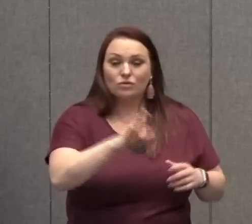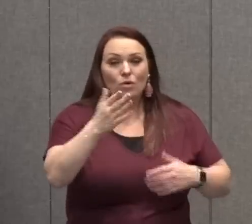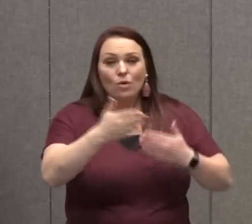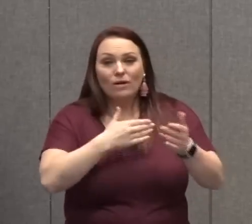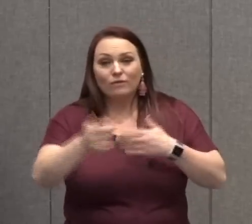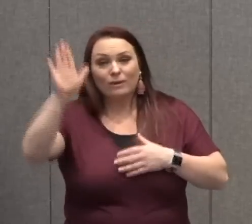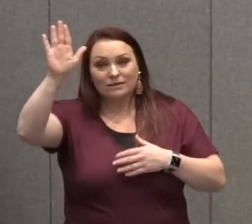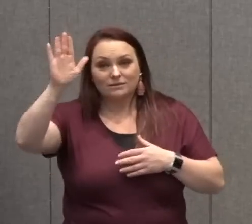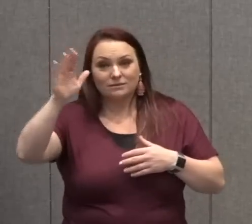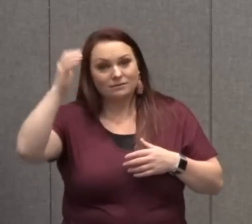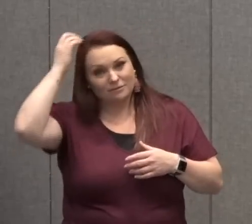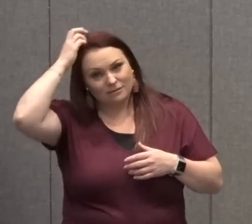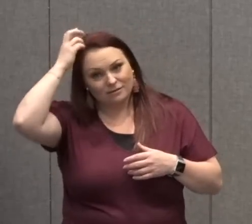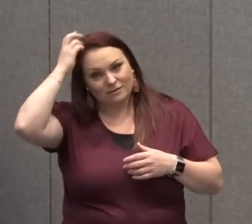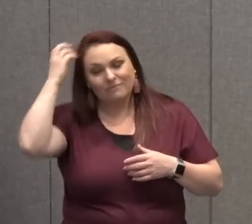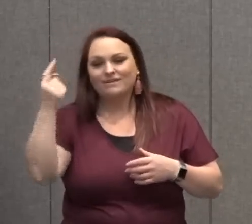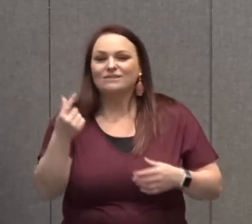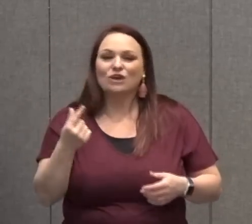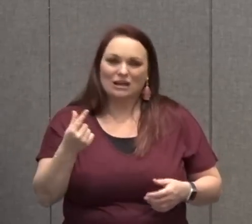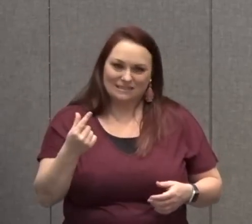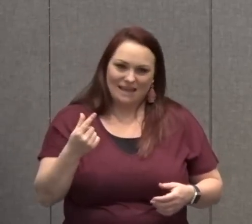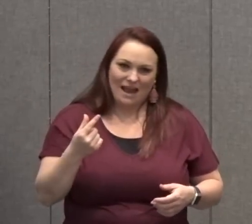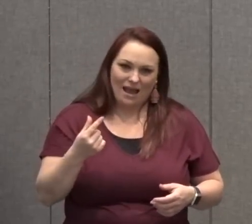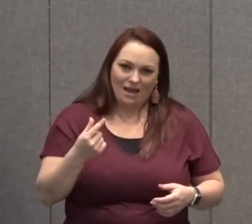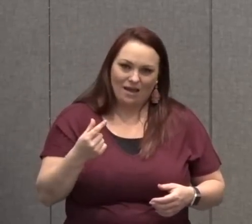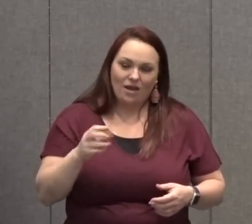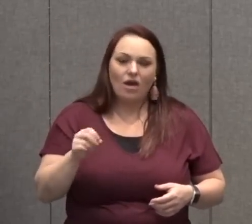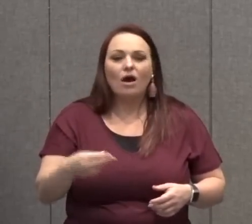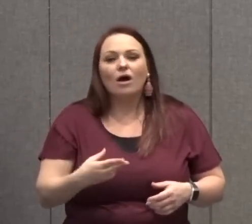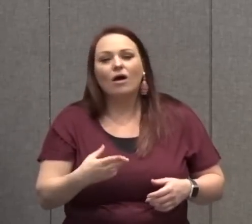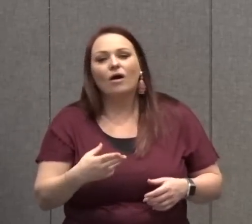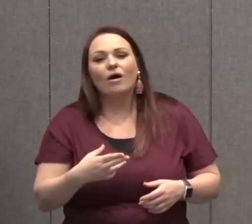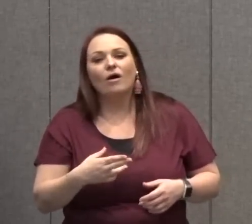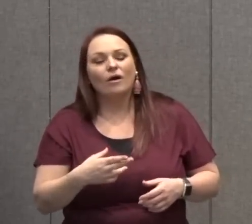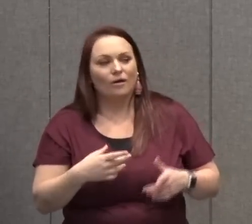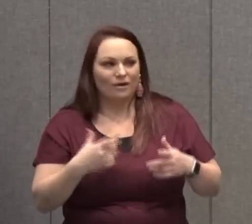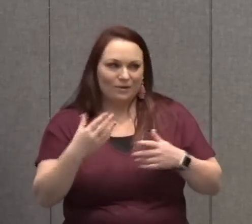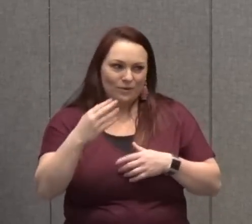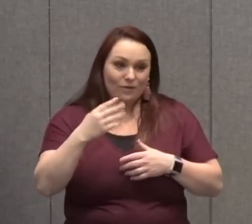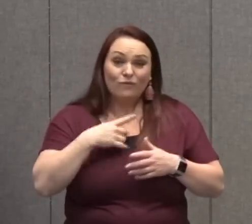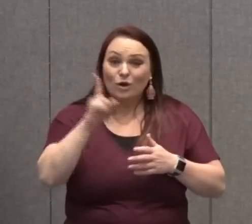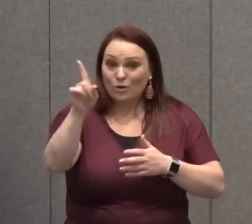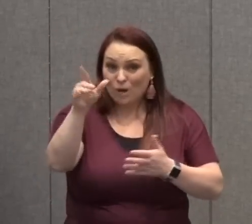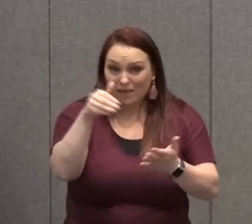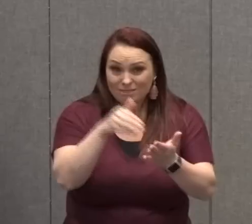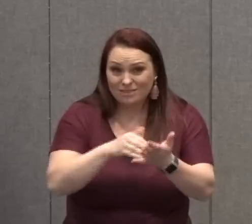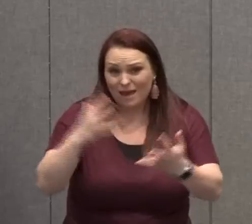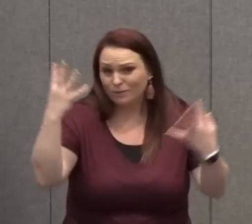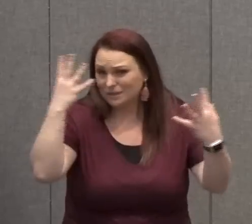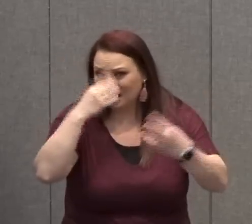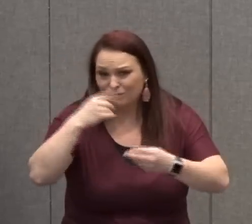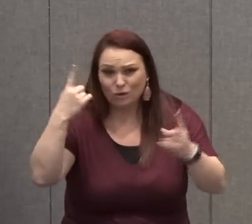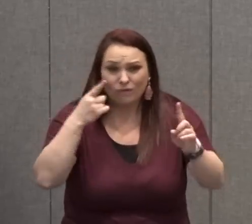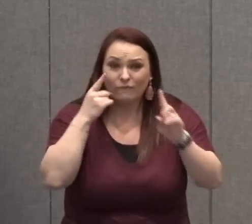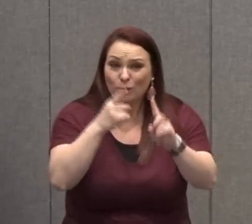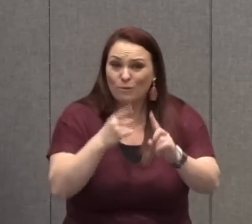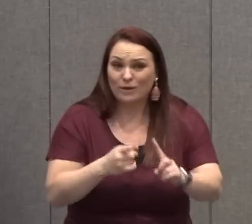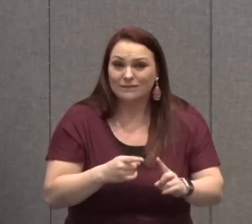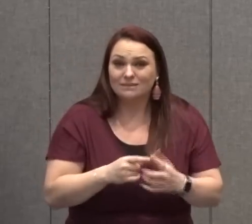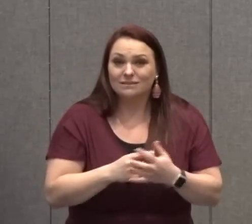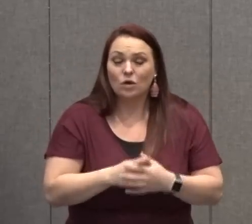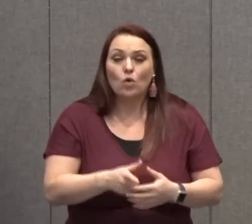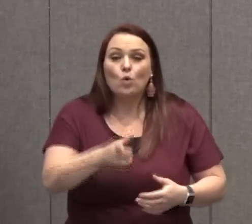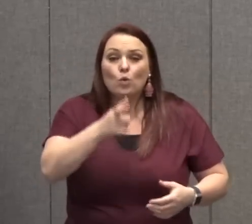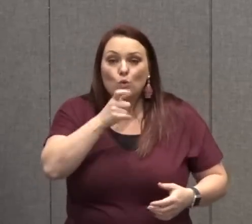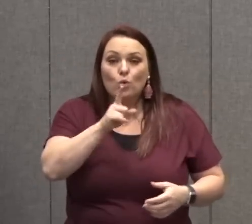raises their hand first oh Ms. Garcia oh for one thousand beautiful points who